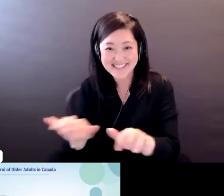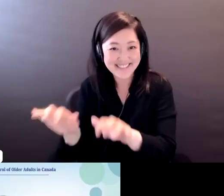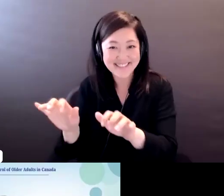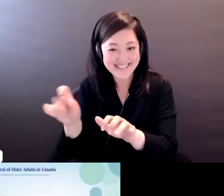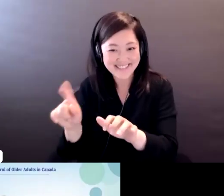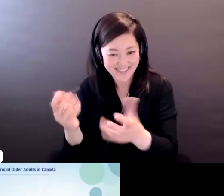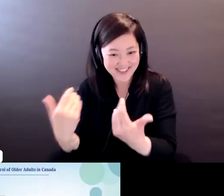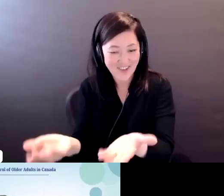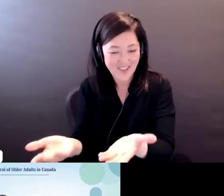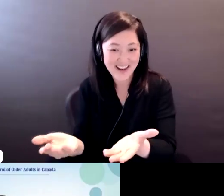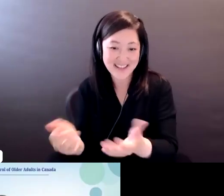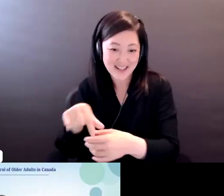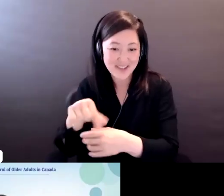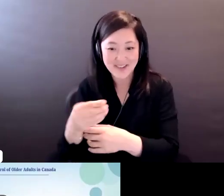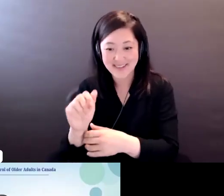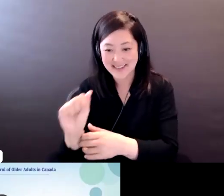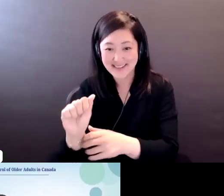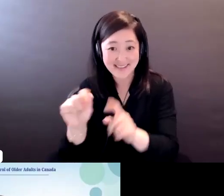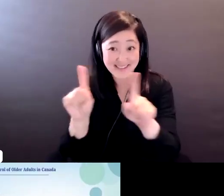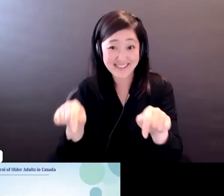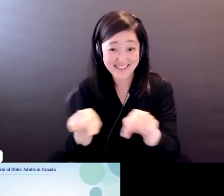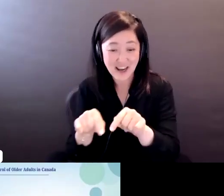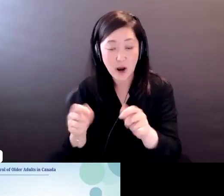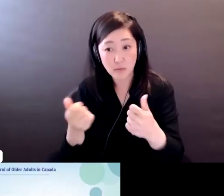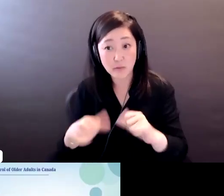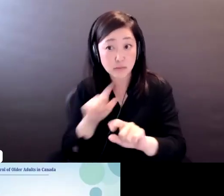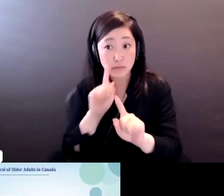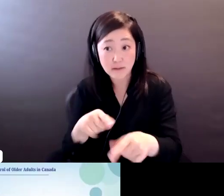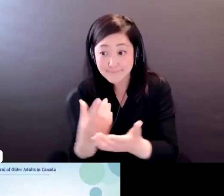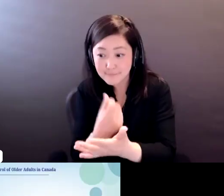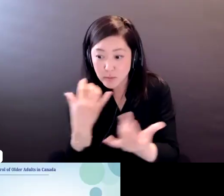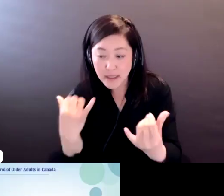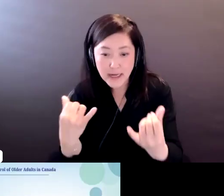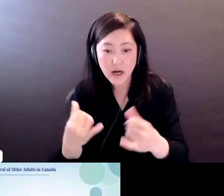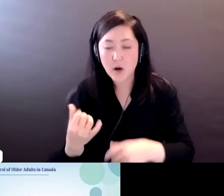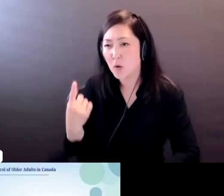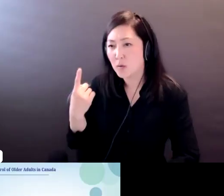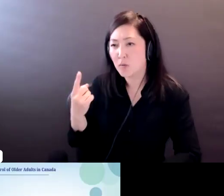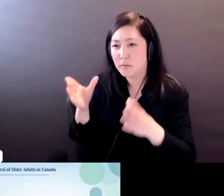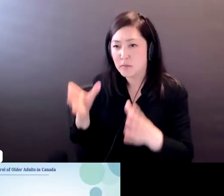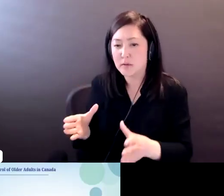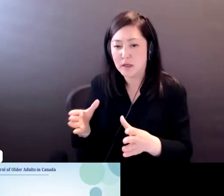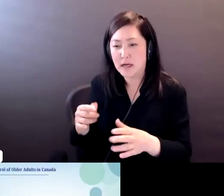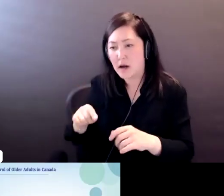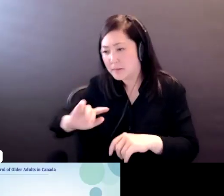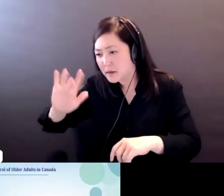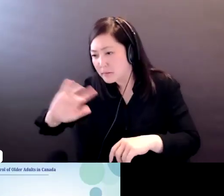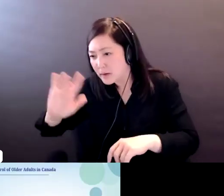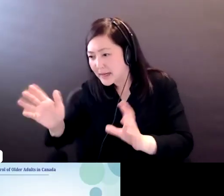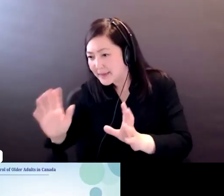the Q&A box, and we'll try to tackle this right now. And there is one person, I'm going back through the chat